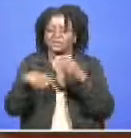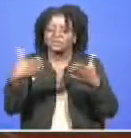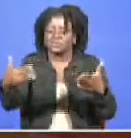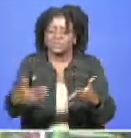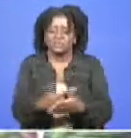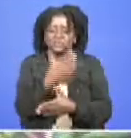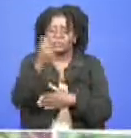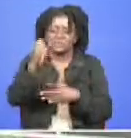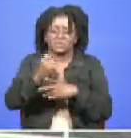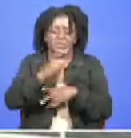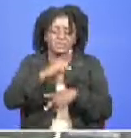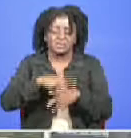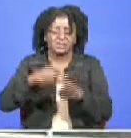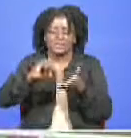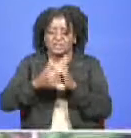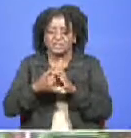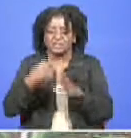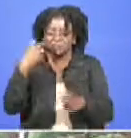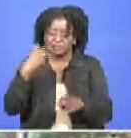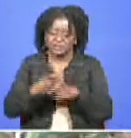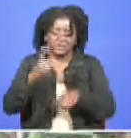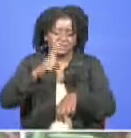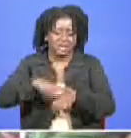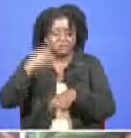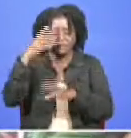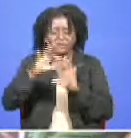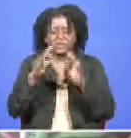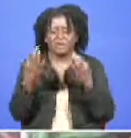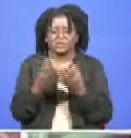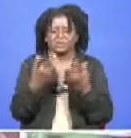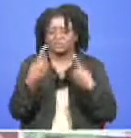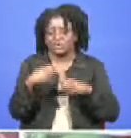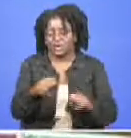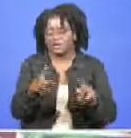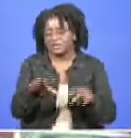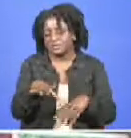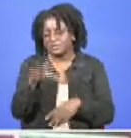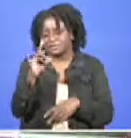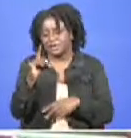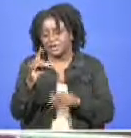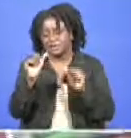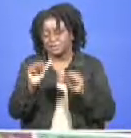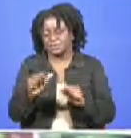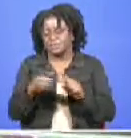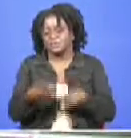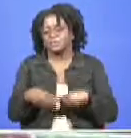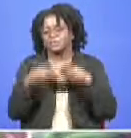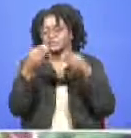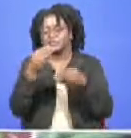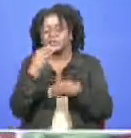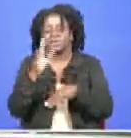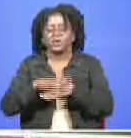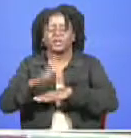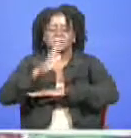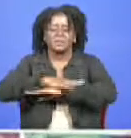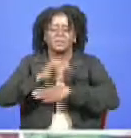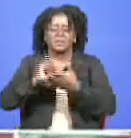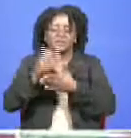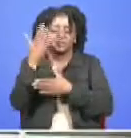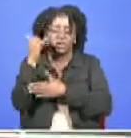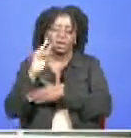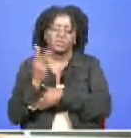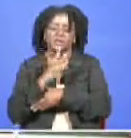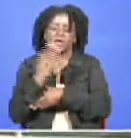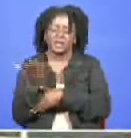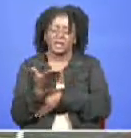We know that these are difficult times for families and trying to find the ability to put food on the table. And that's why we're here,